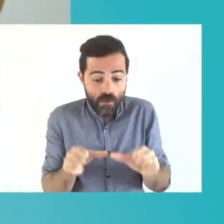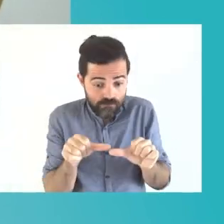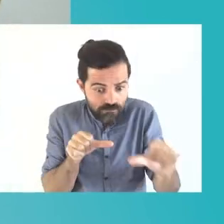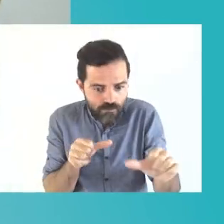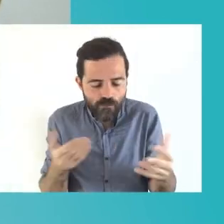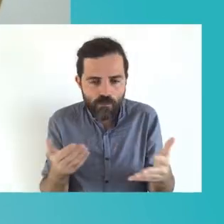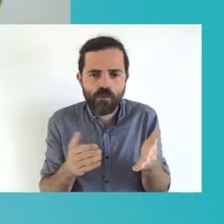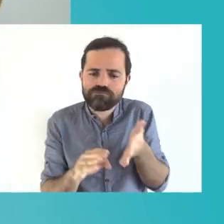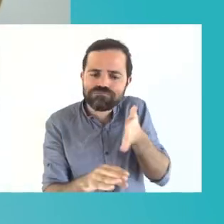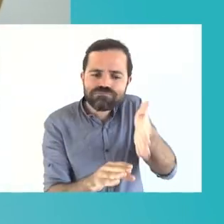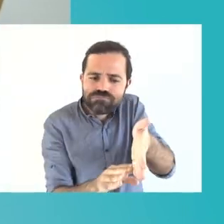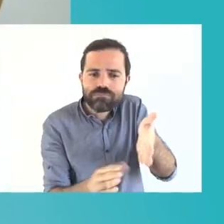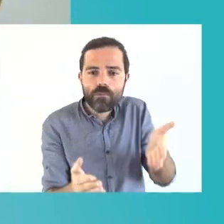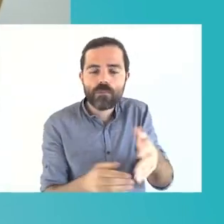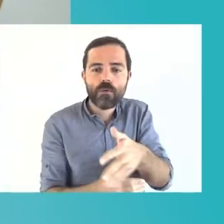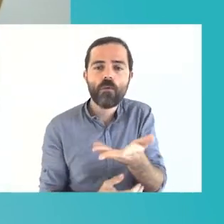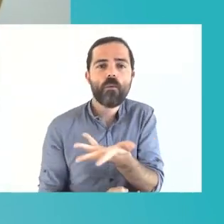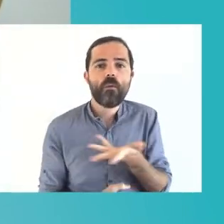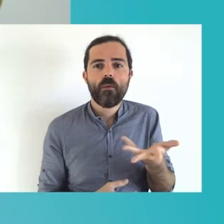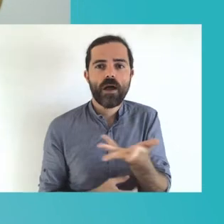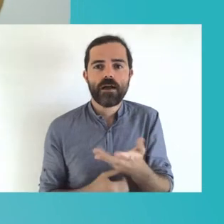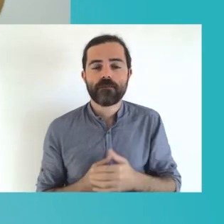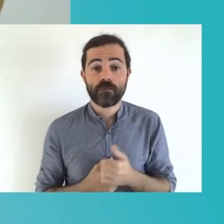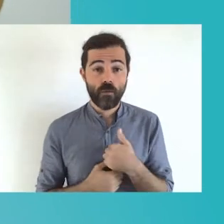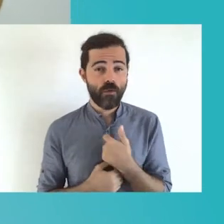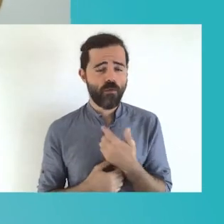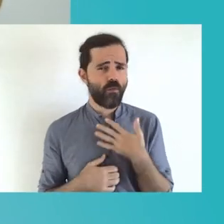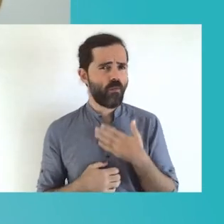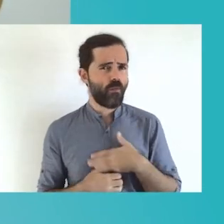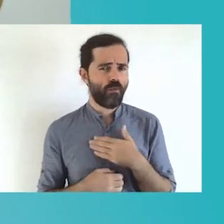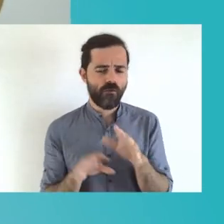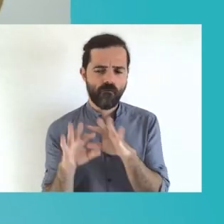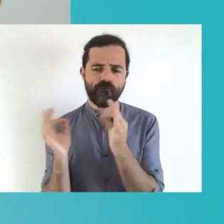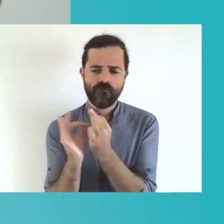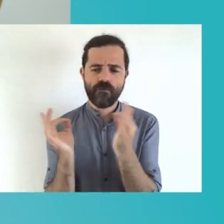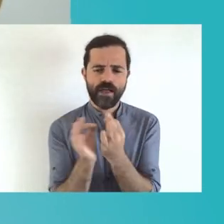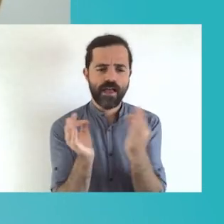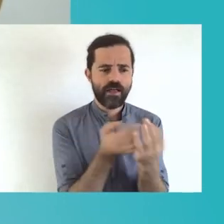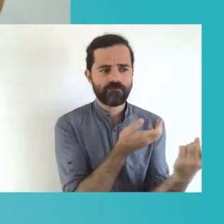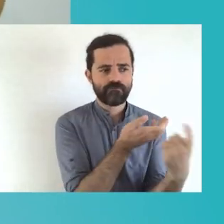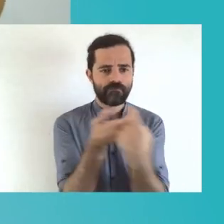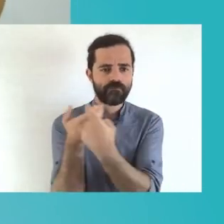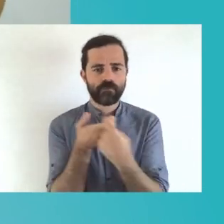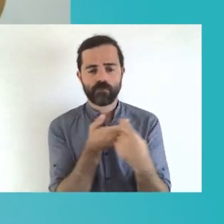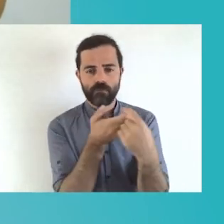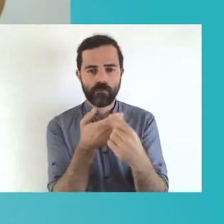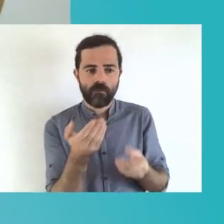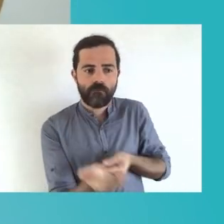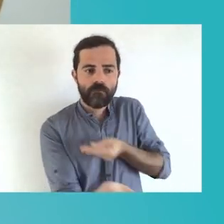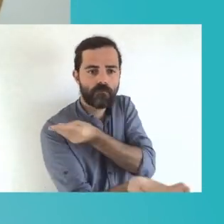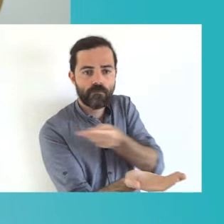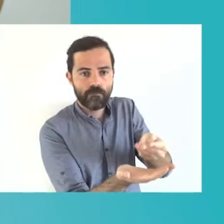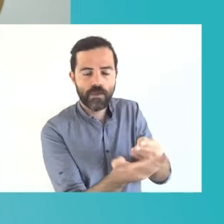Elderly population is increasing, so we want to help every year more and more families to pay for